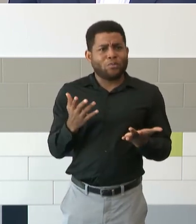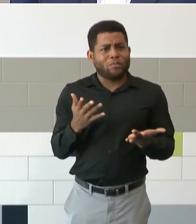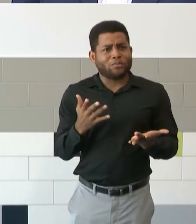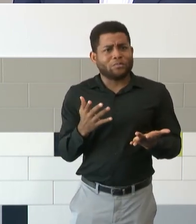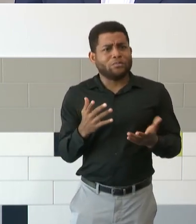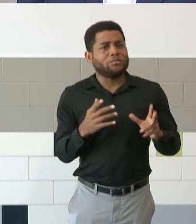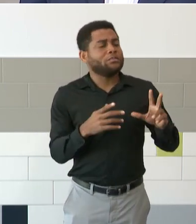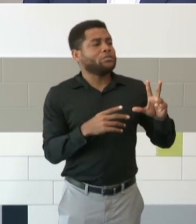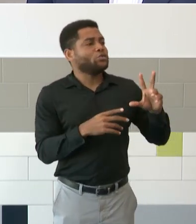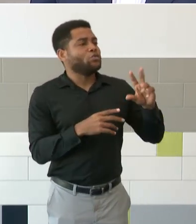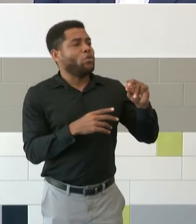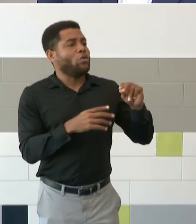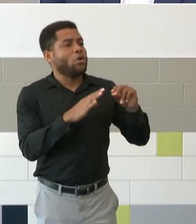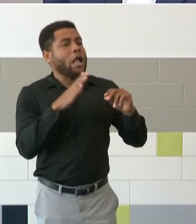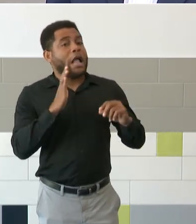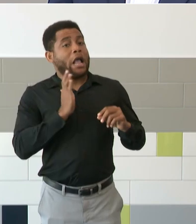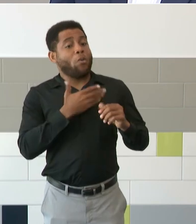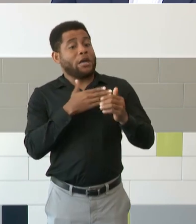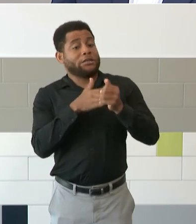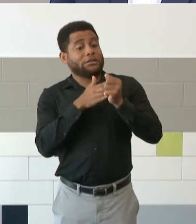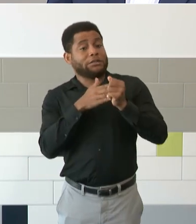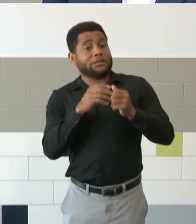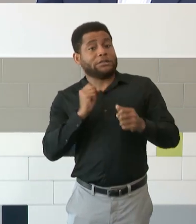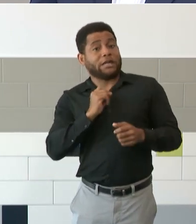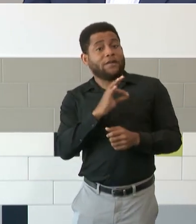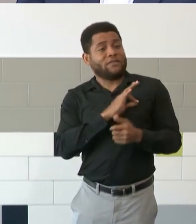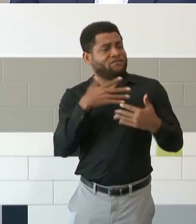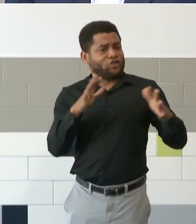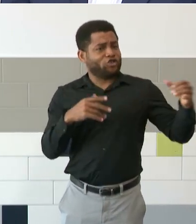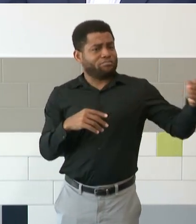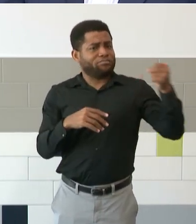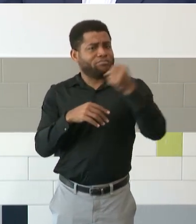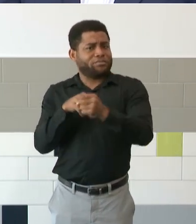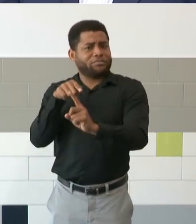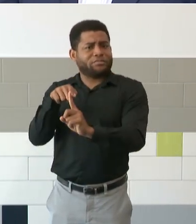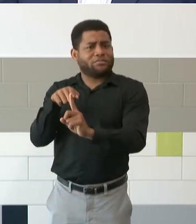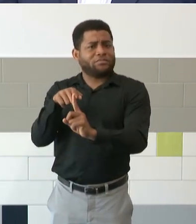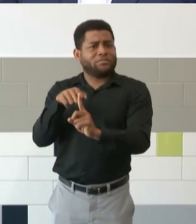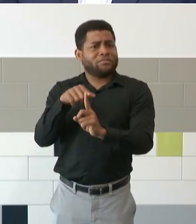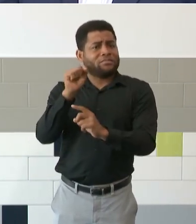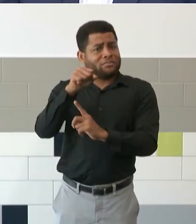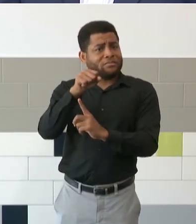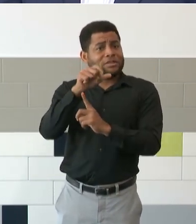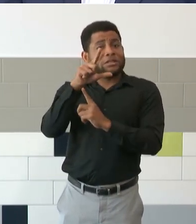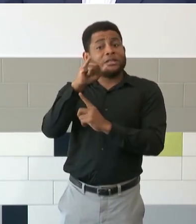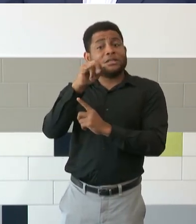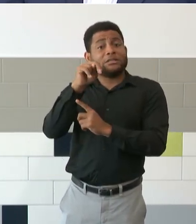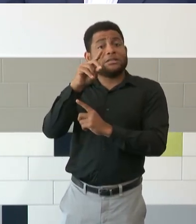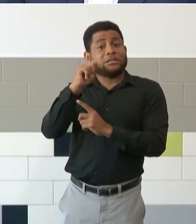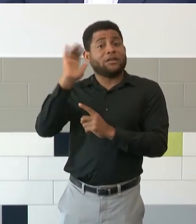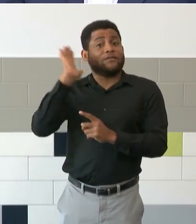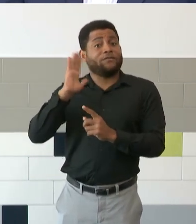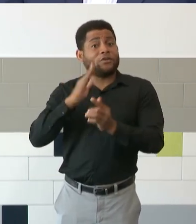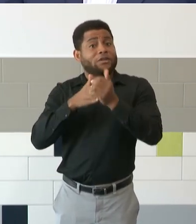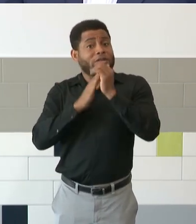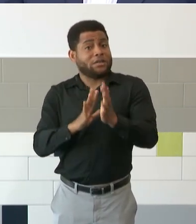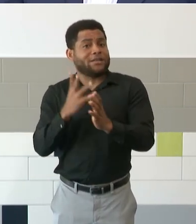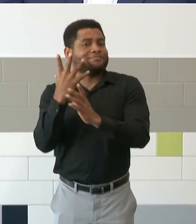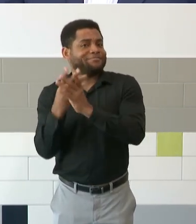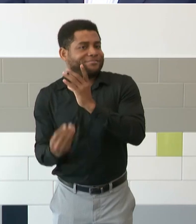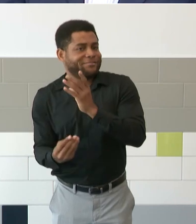been filled since Linda's death. And our analysis of kind